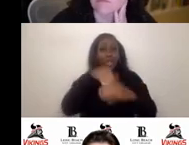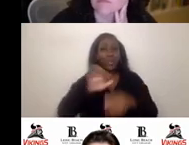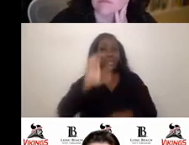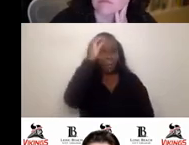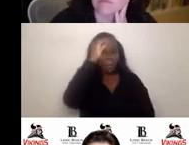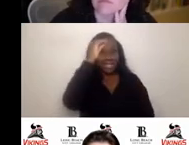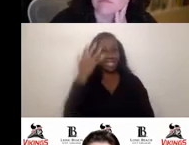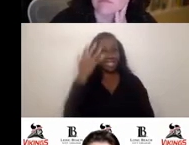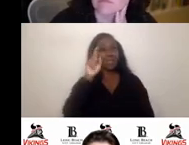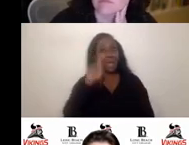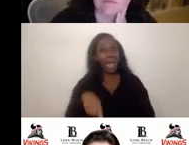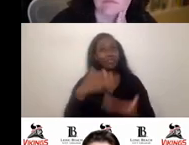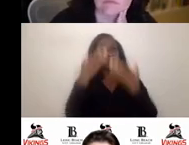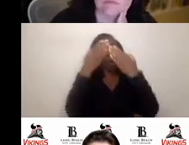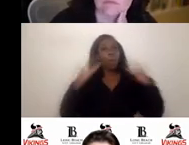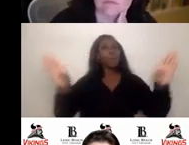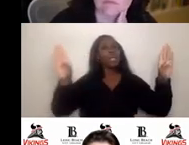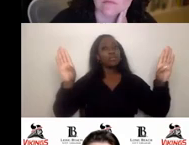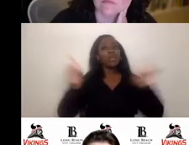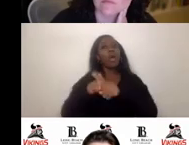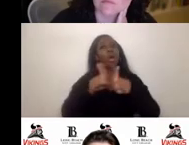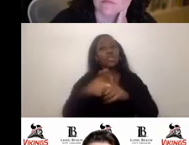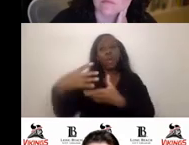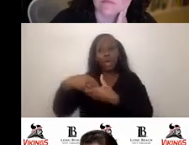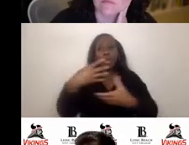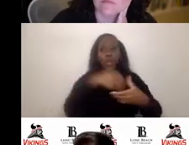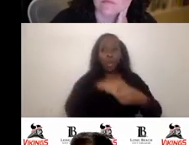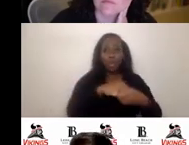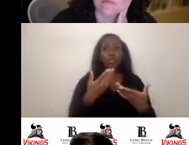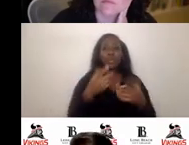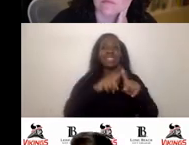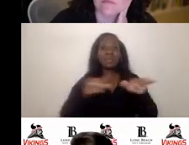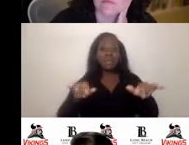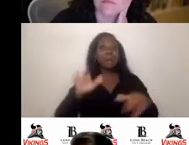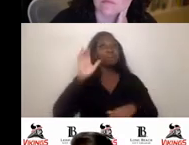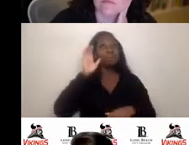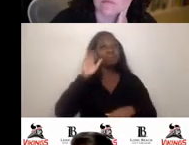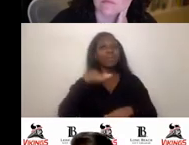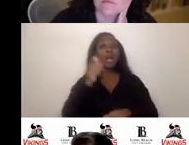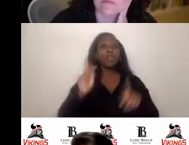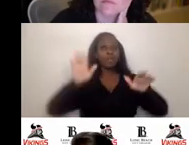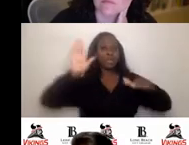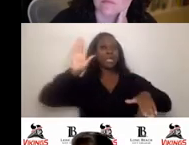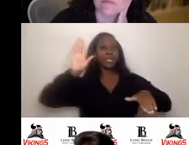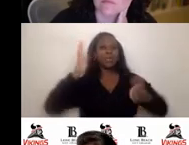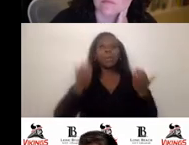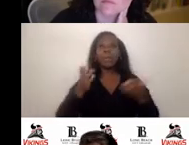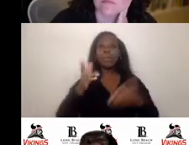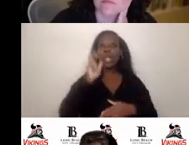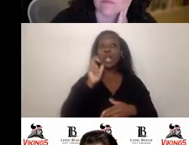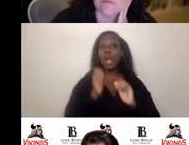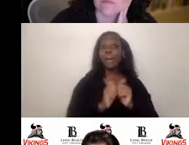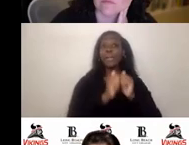as inclusive as possible while we're listening to testimony. We may hear competing communities of interest testimony throughout